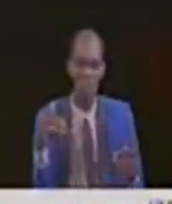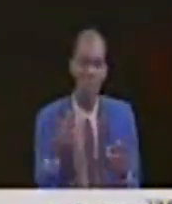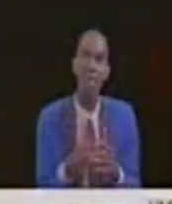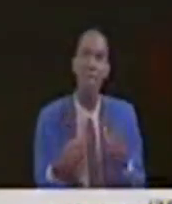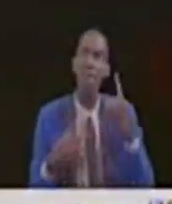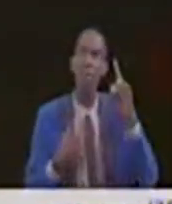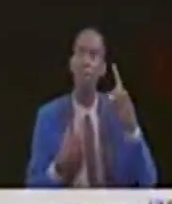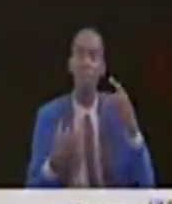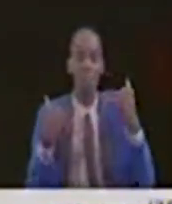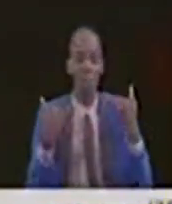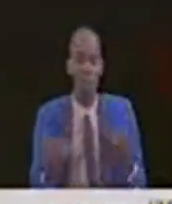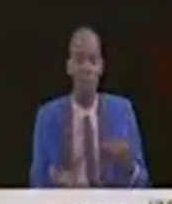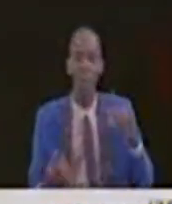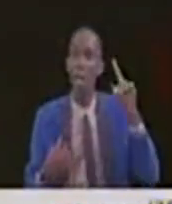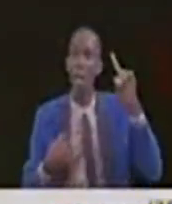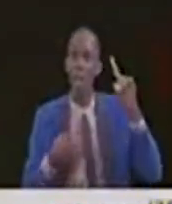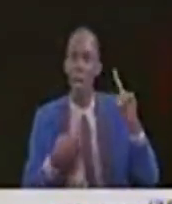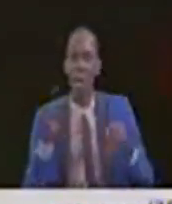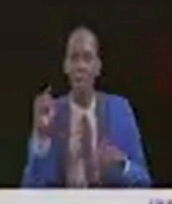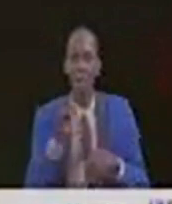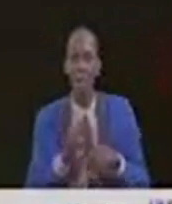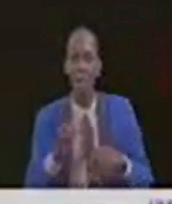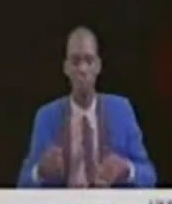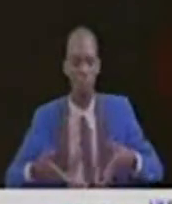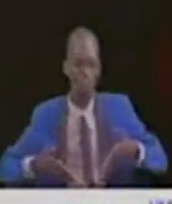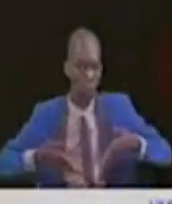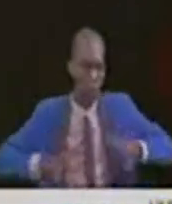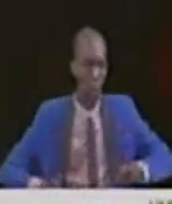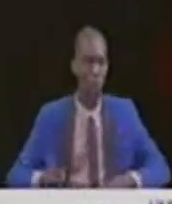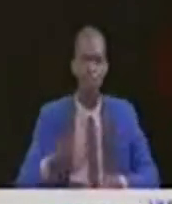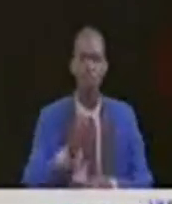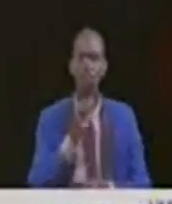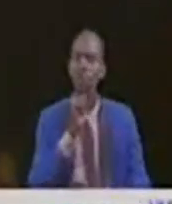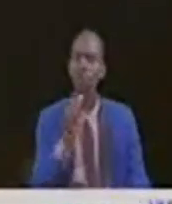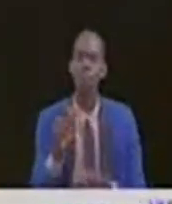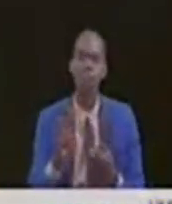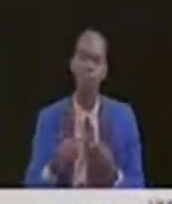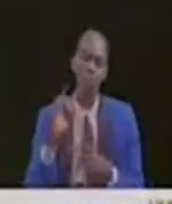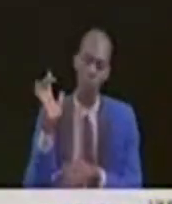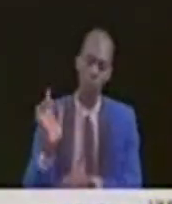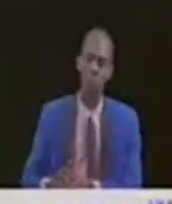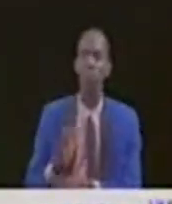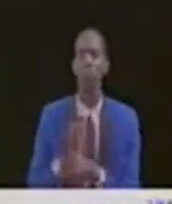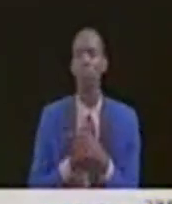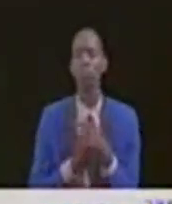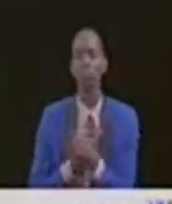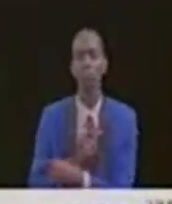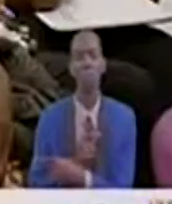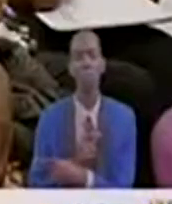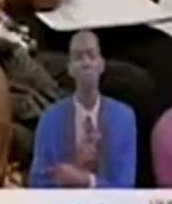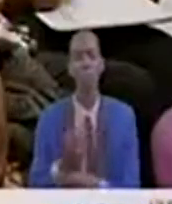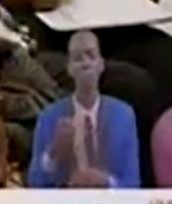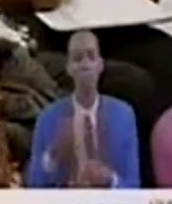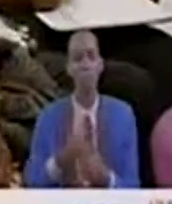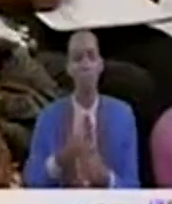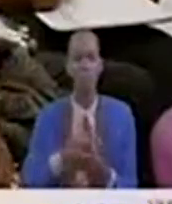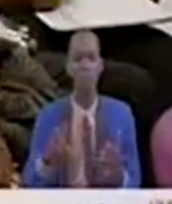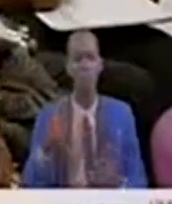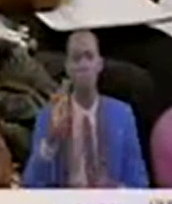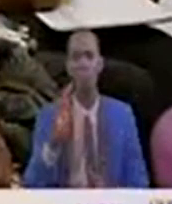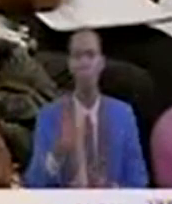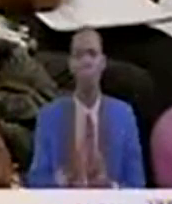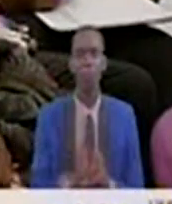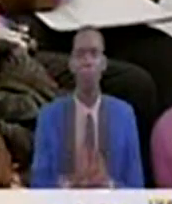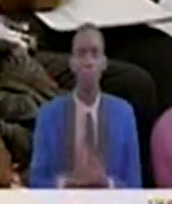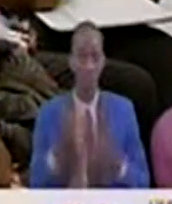suffered I thee not to touch her. And then in verse 7 it says, now